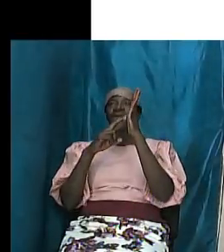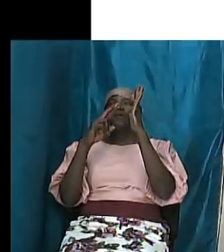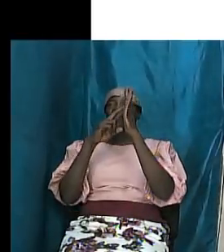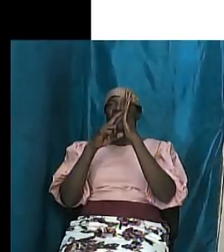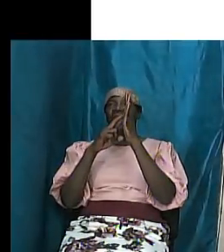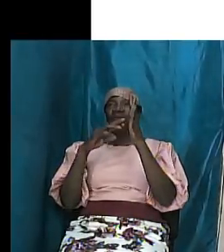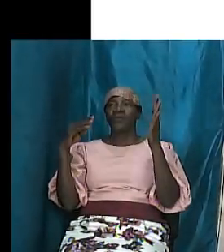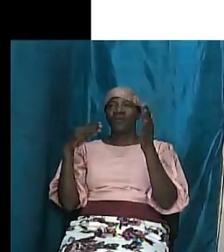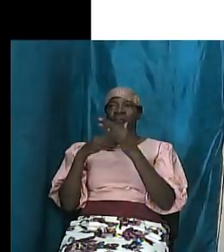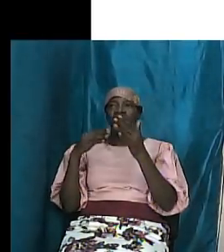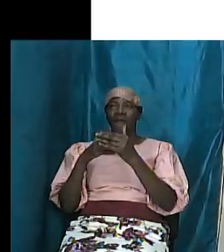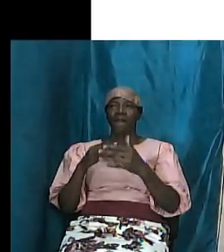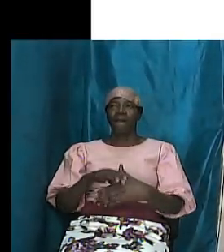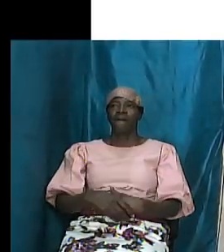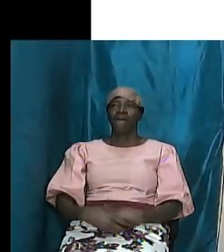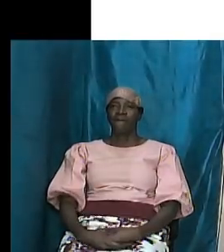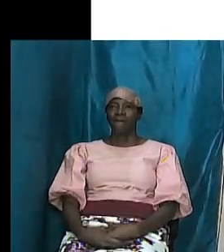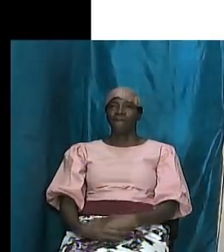And